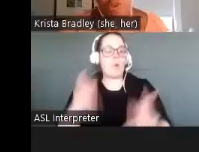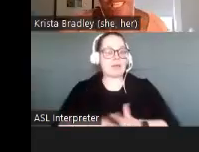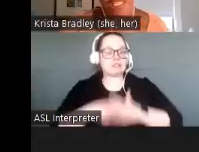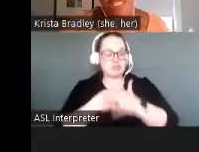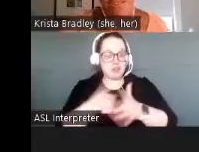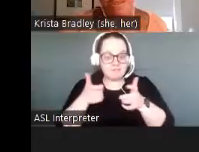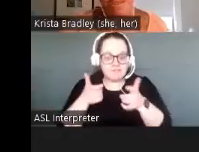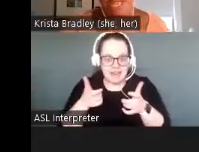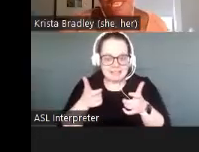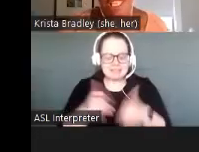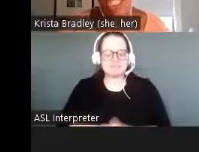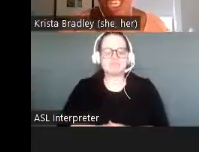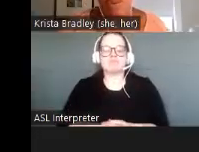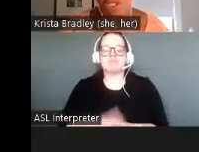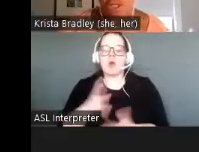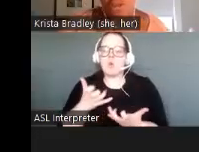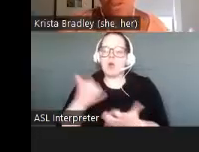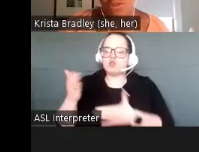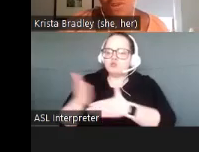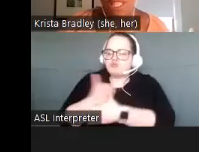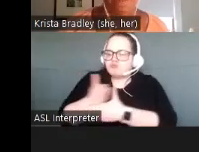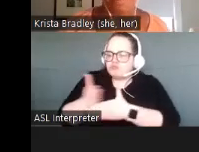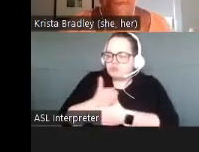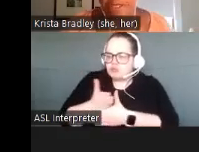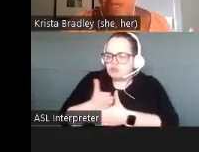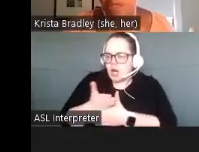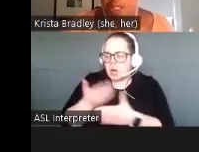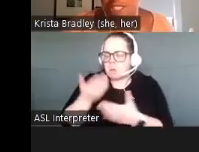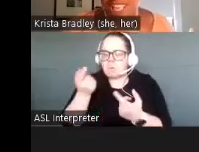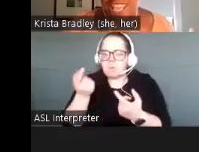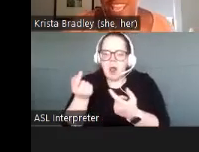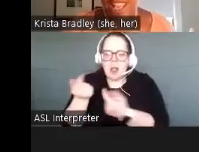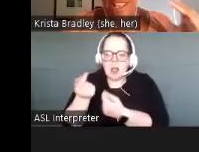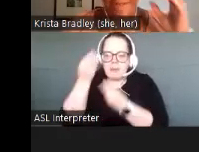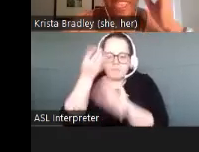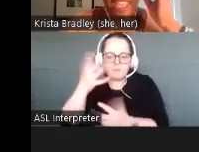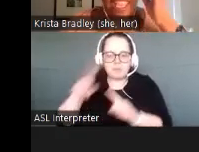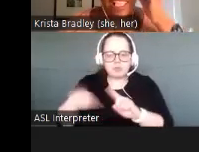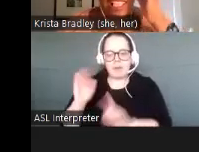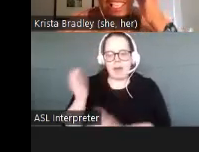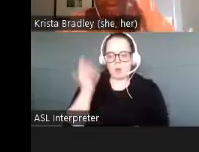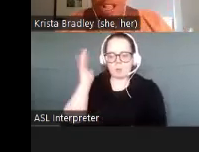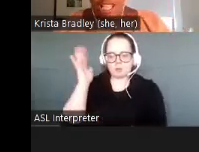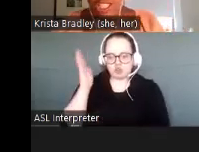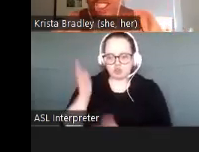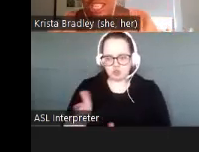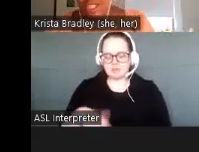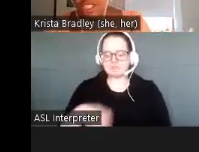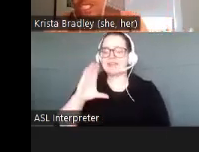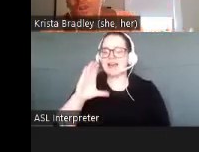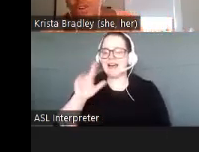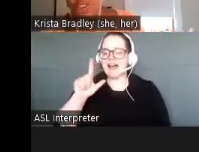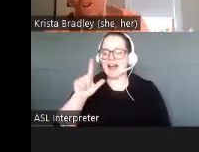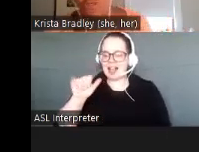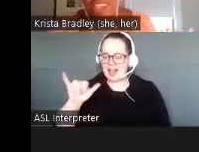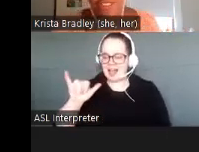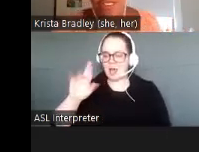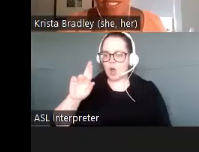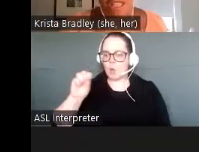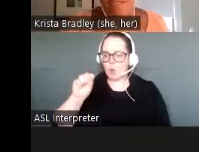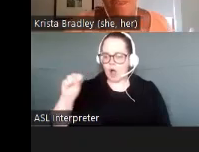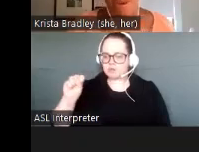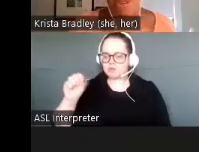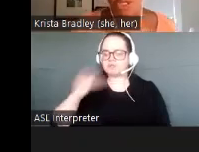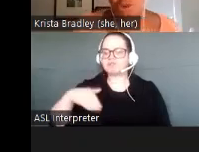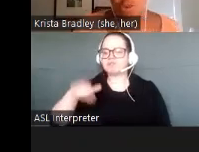I just wanted to share with you a little bit about our speakers today. Clay Ross and Jayme Stone are the